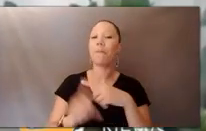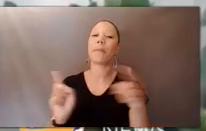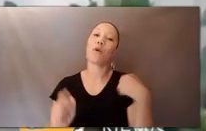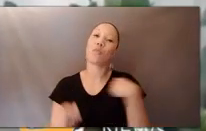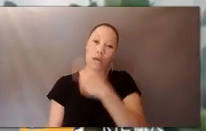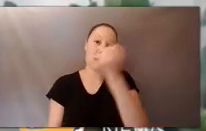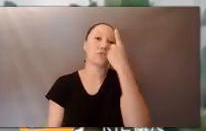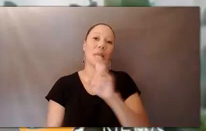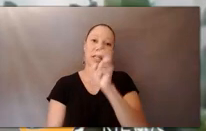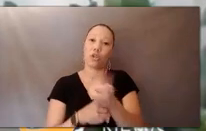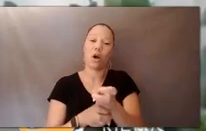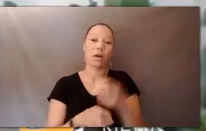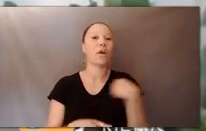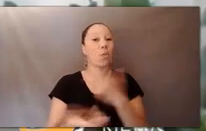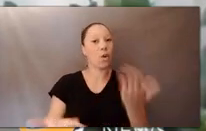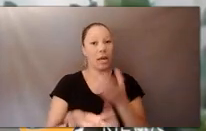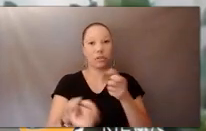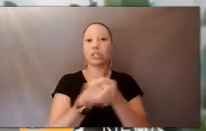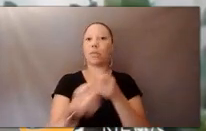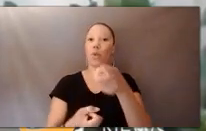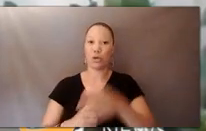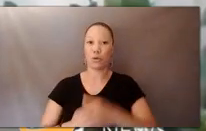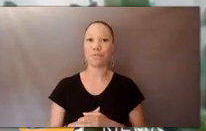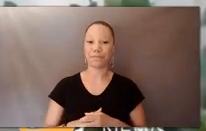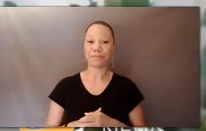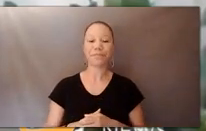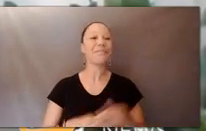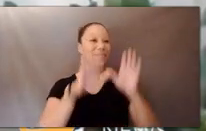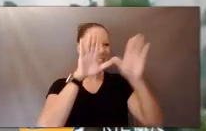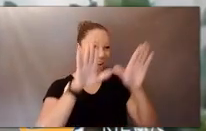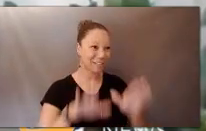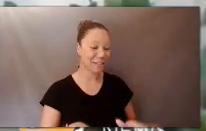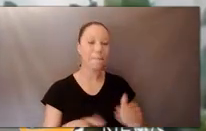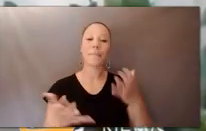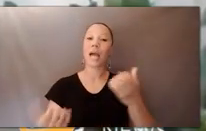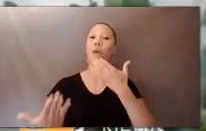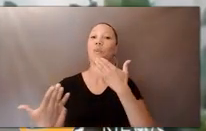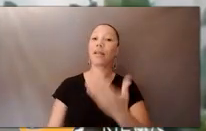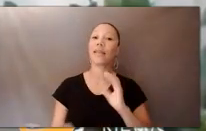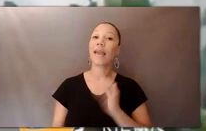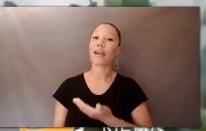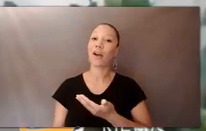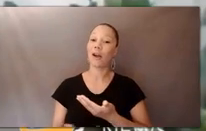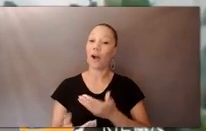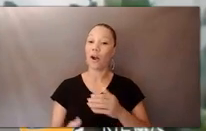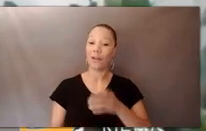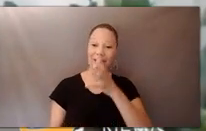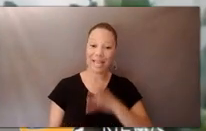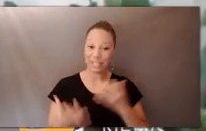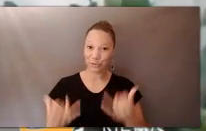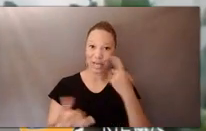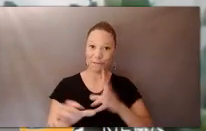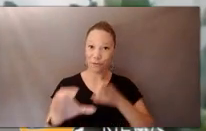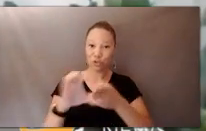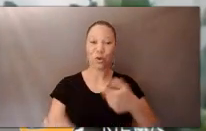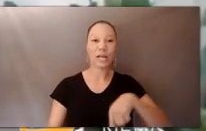hard and we are just right there with you from here. Awesome. Well, I want to thank our ladies today for joining us with